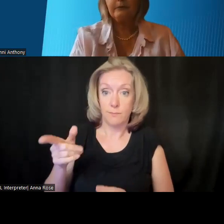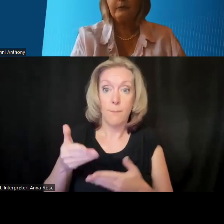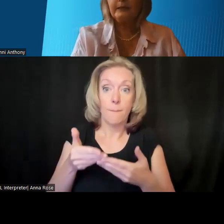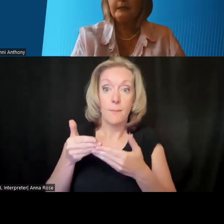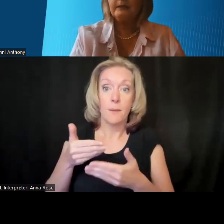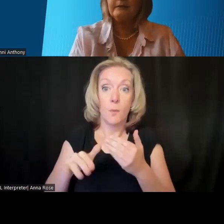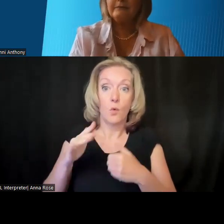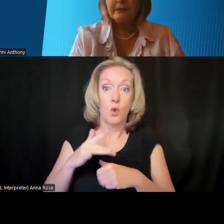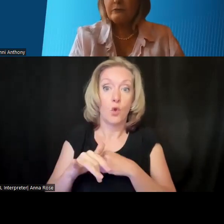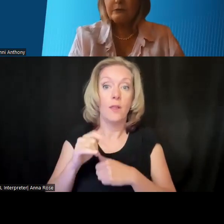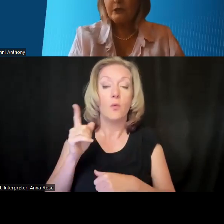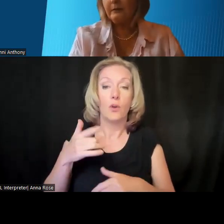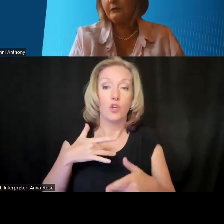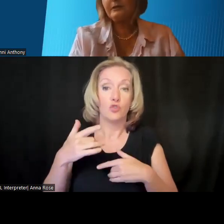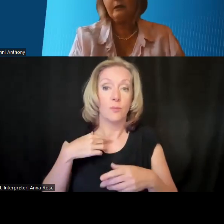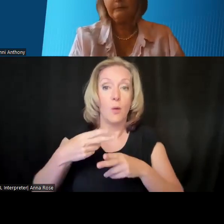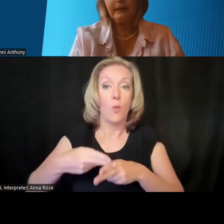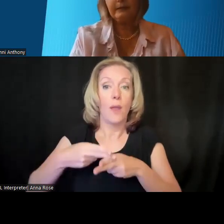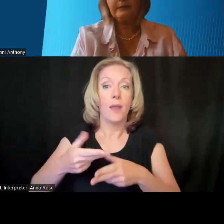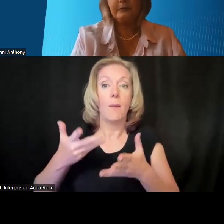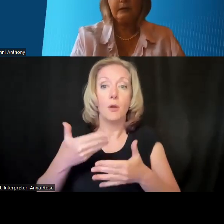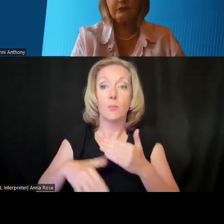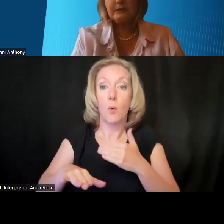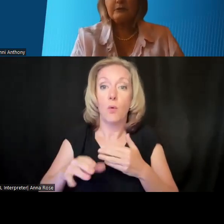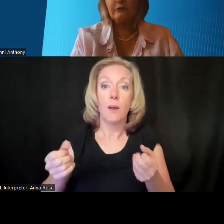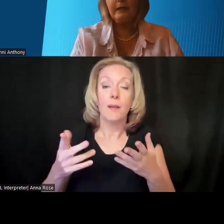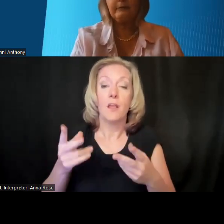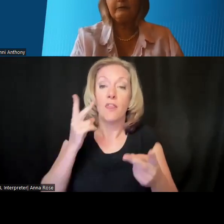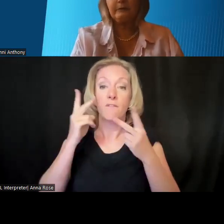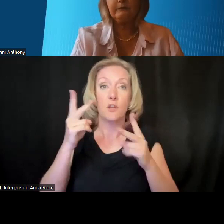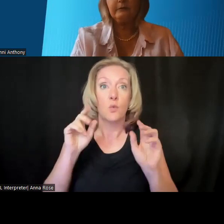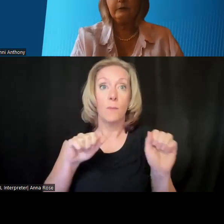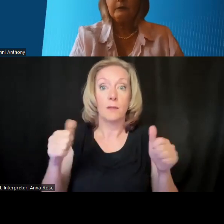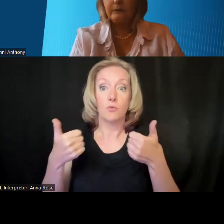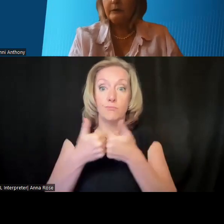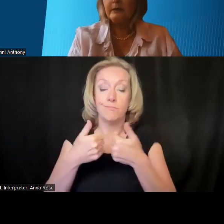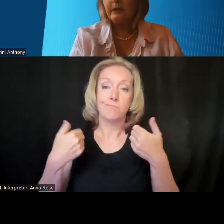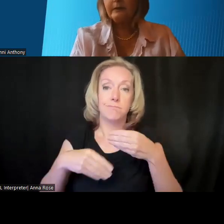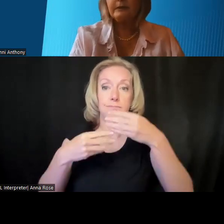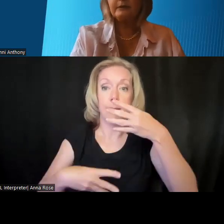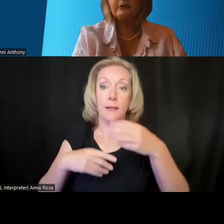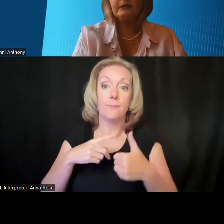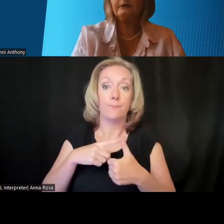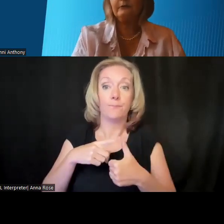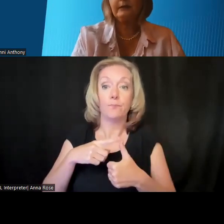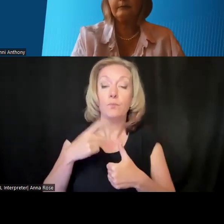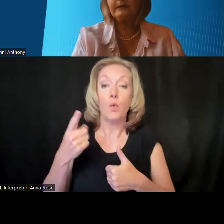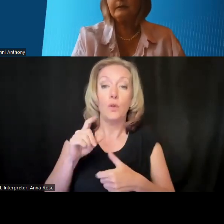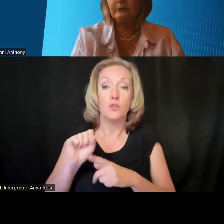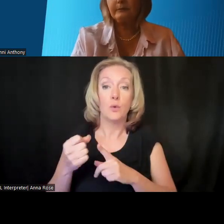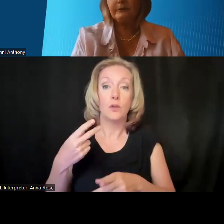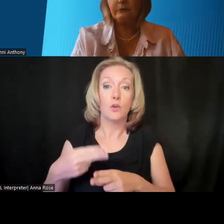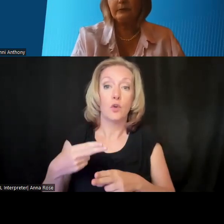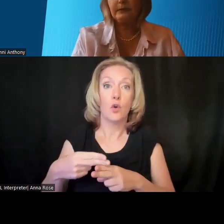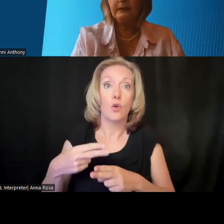that birth weight. The visual challenges are many. So I'll just describe a few of them. We worry about a condition called